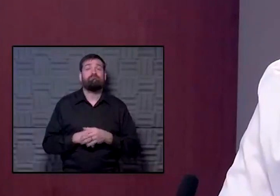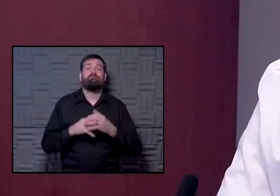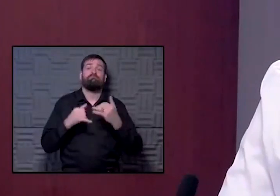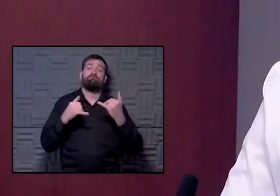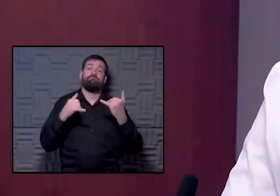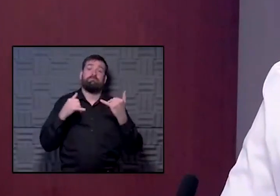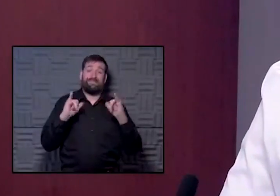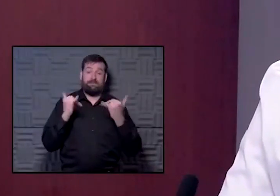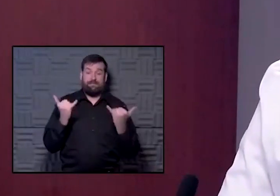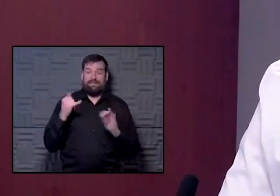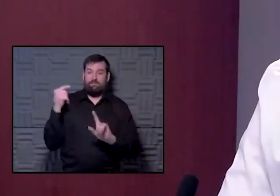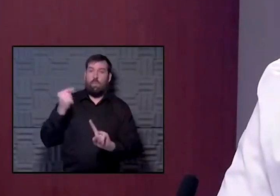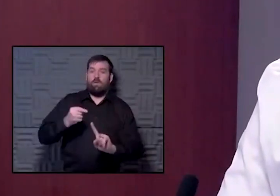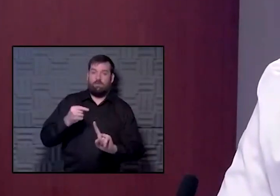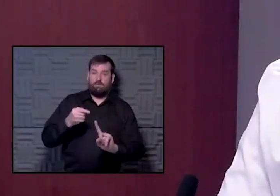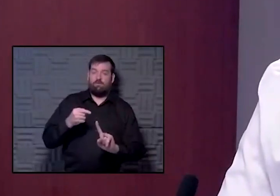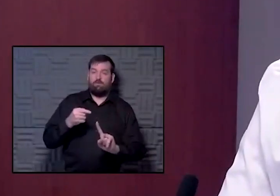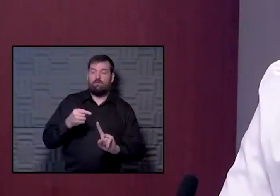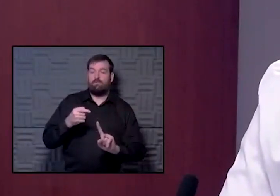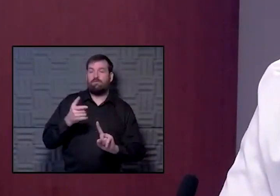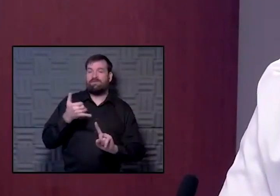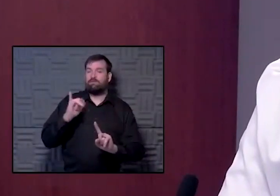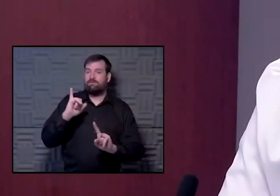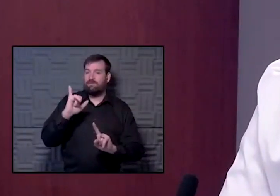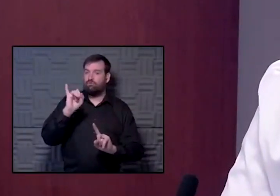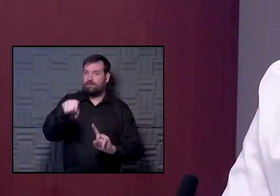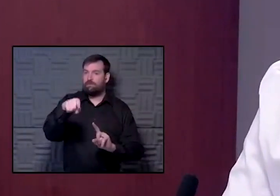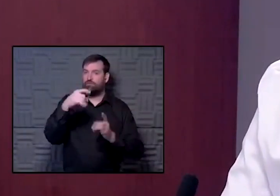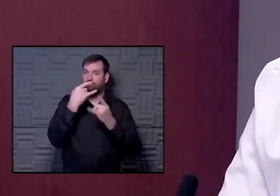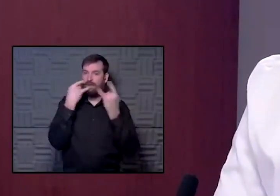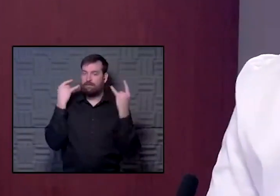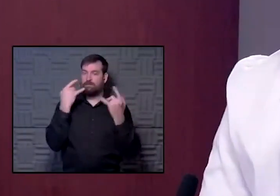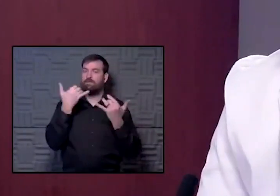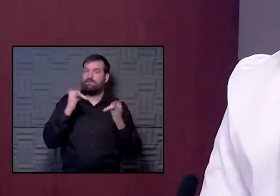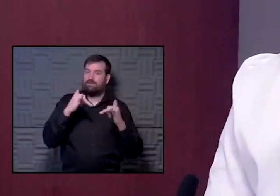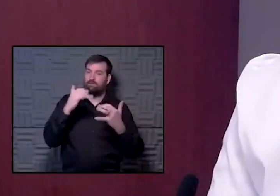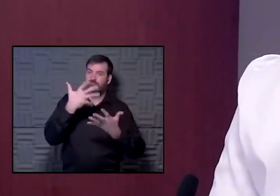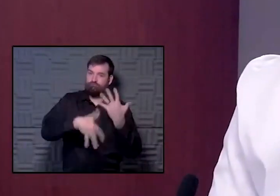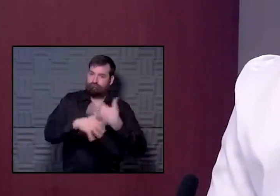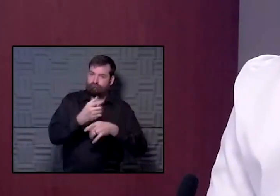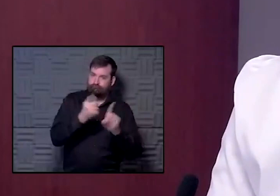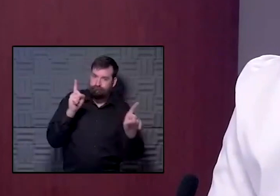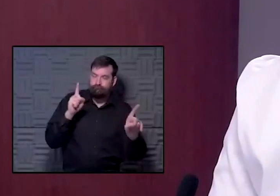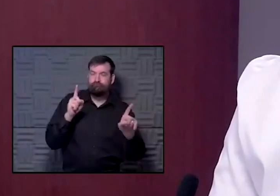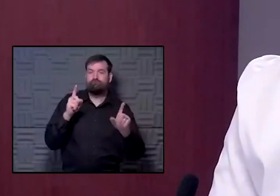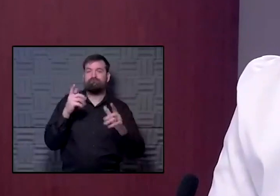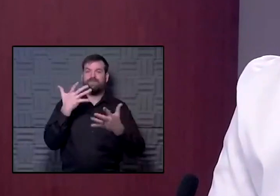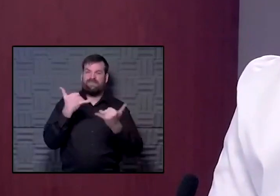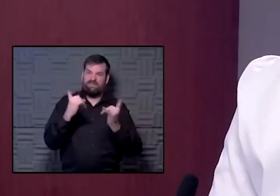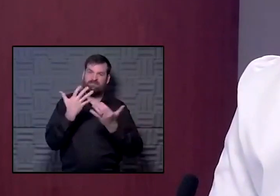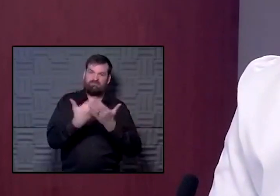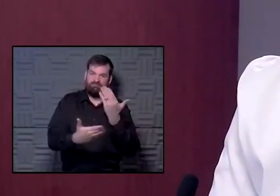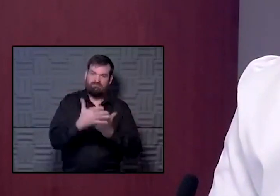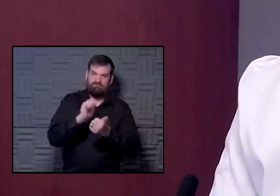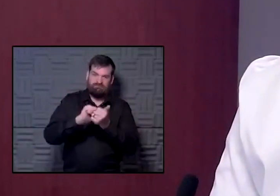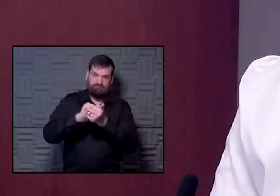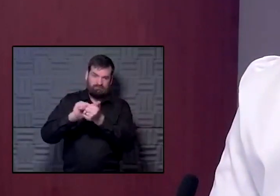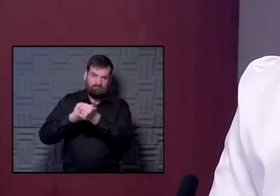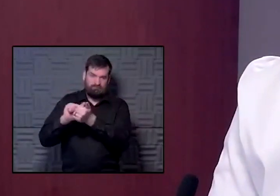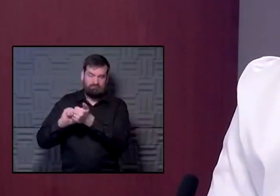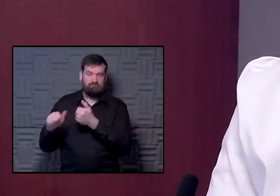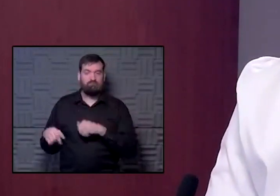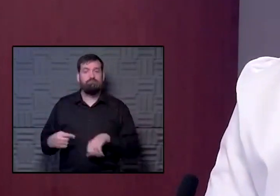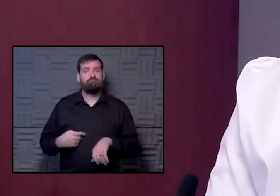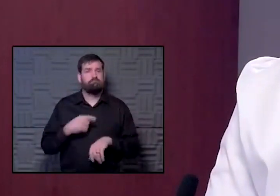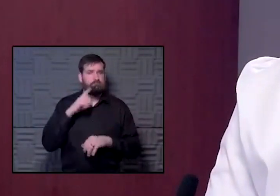going, at this point, going to need to mask and be socially distancing and washing our hands. I do